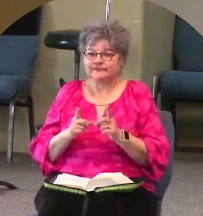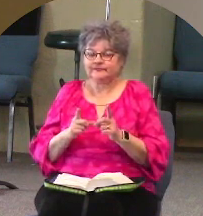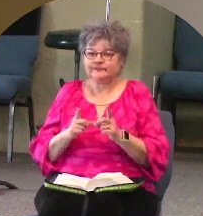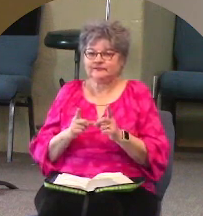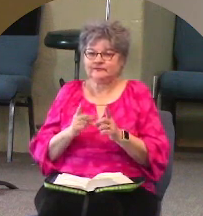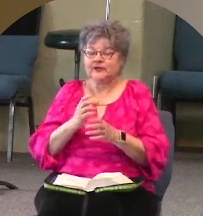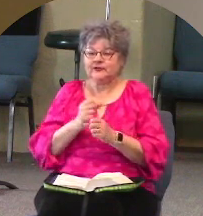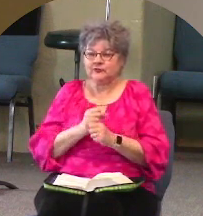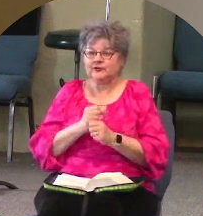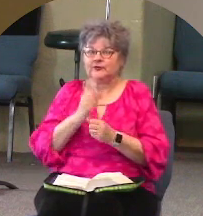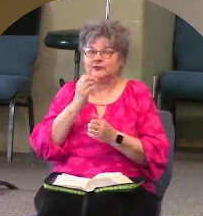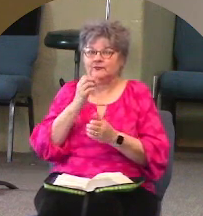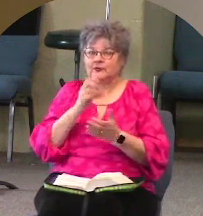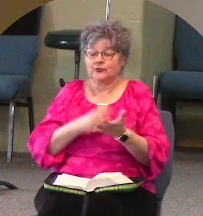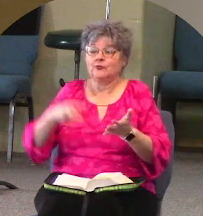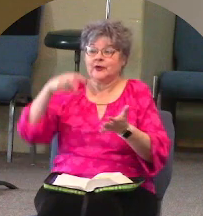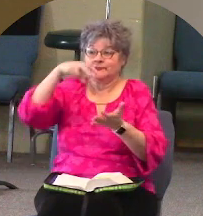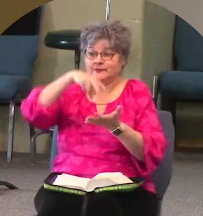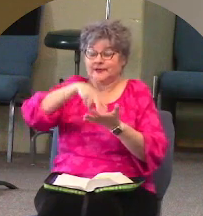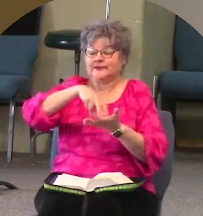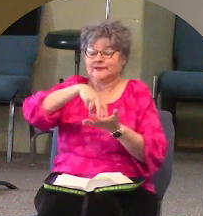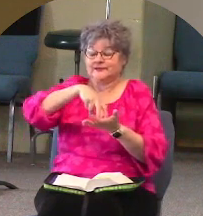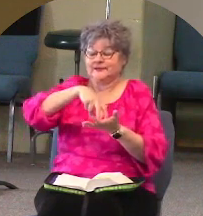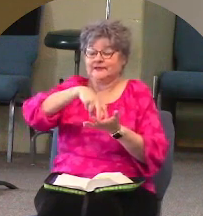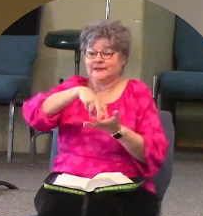it took the resurrection